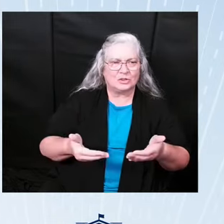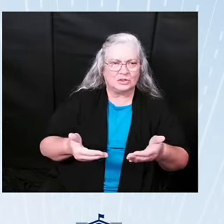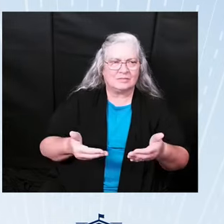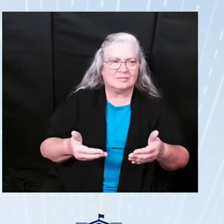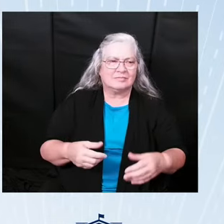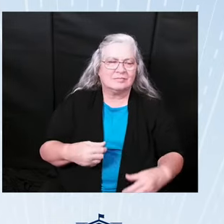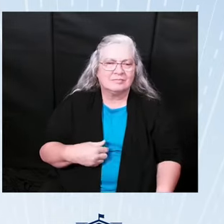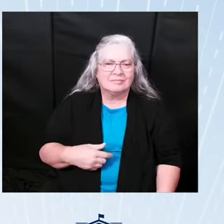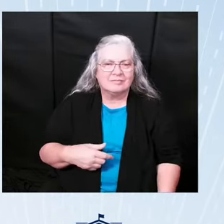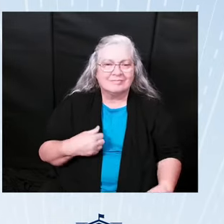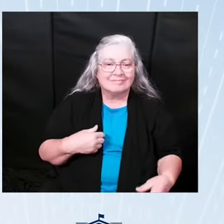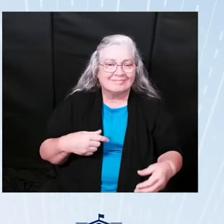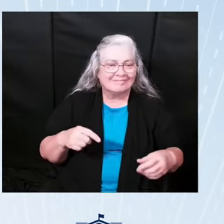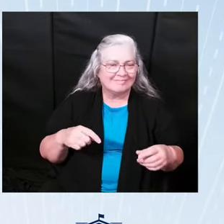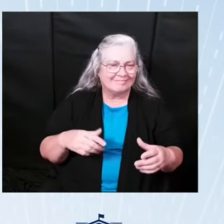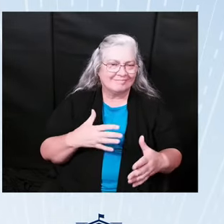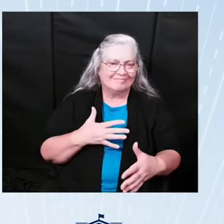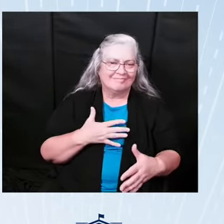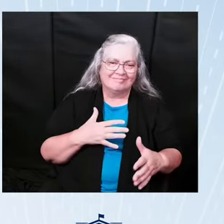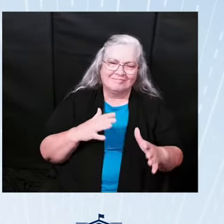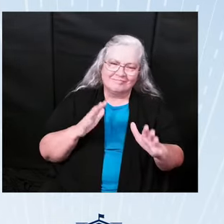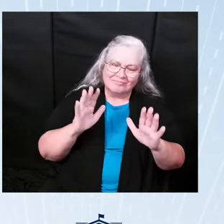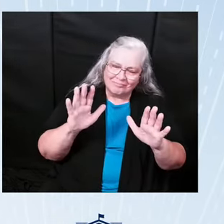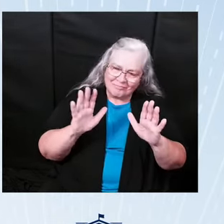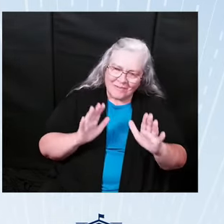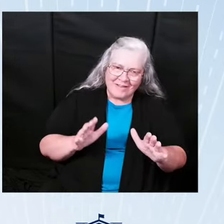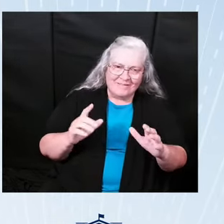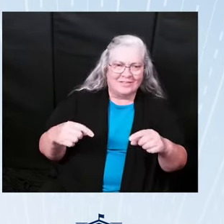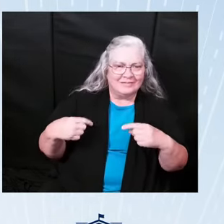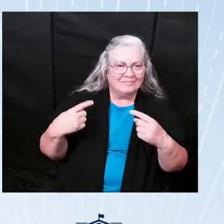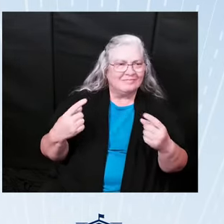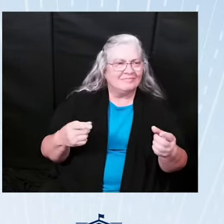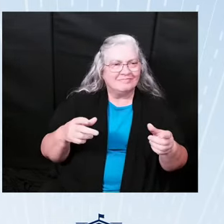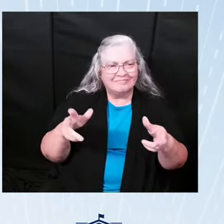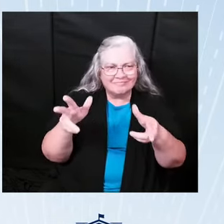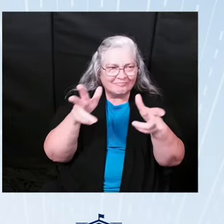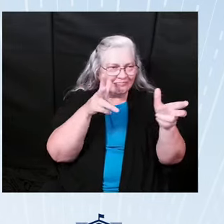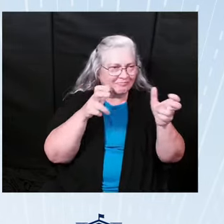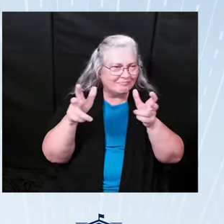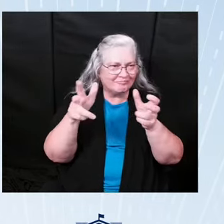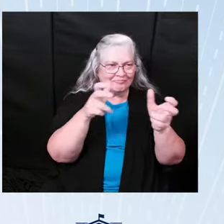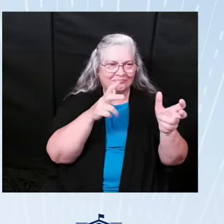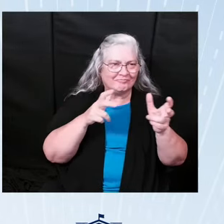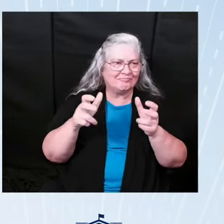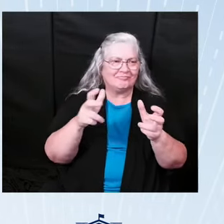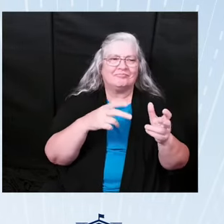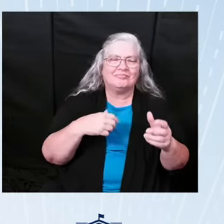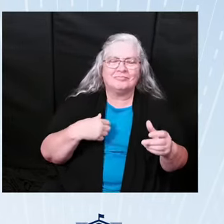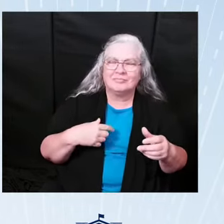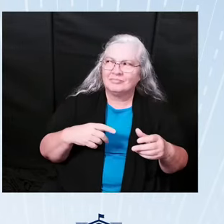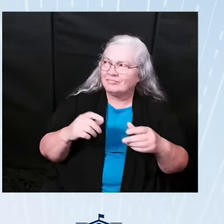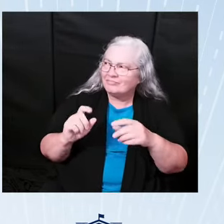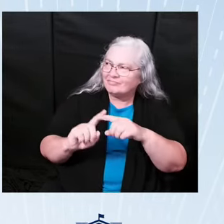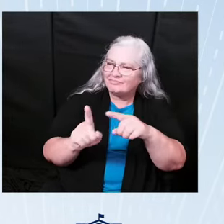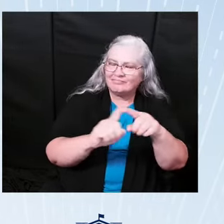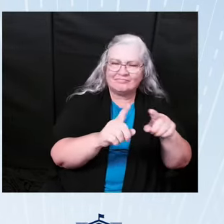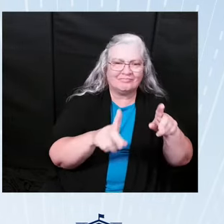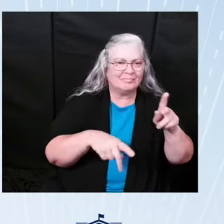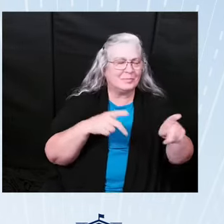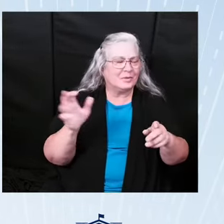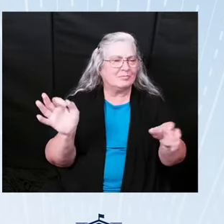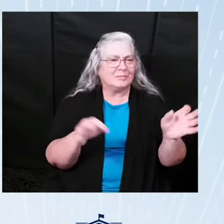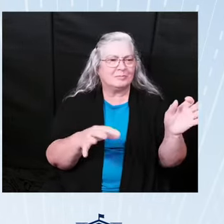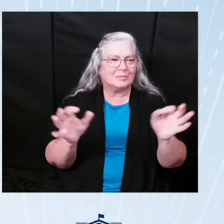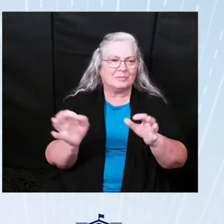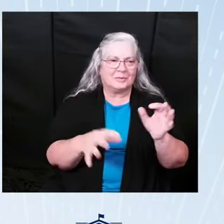wonderful hour or so just hearing from different people with the enthusiasm and direct experience that is so important and so much a